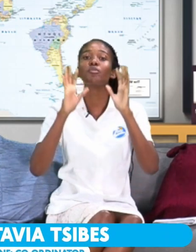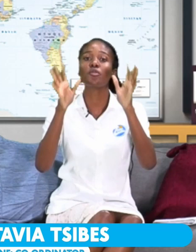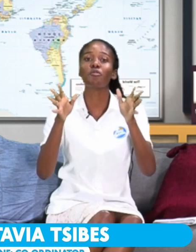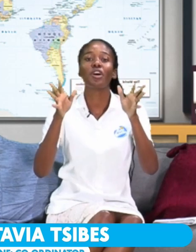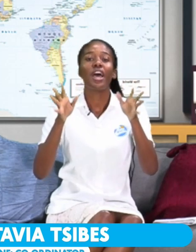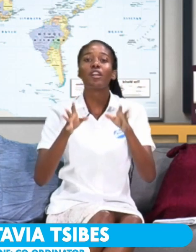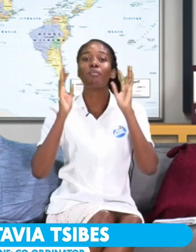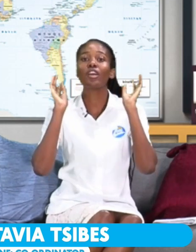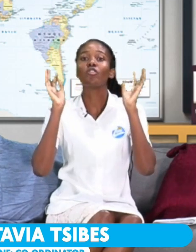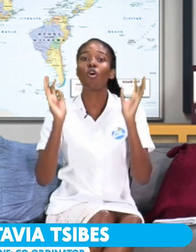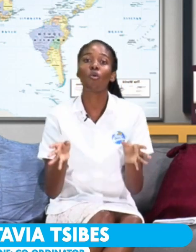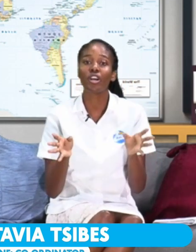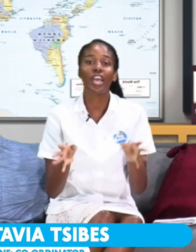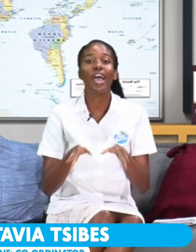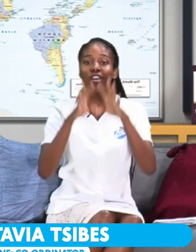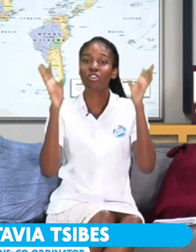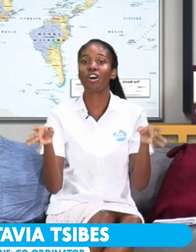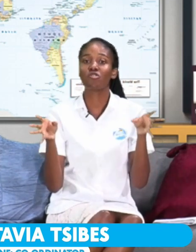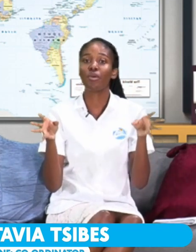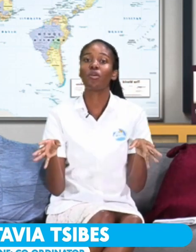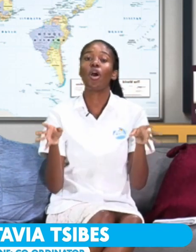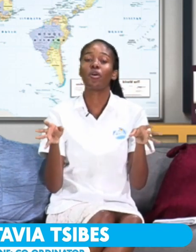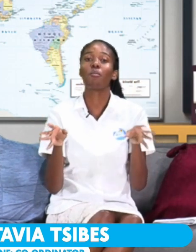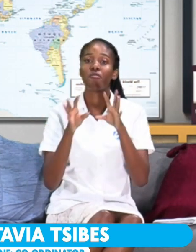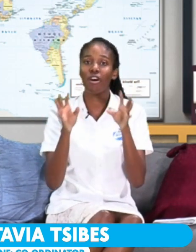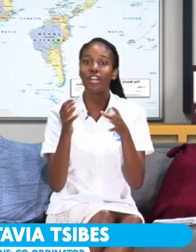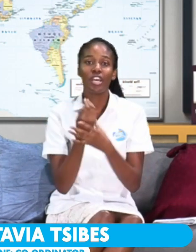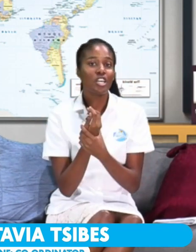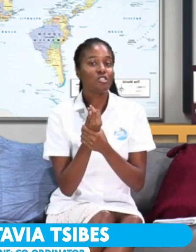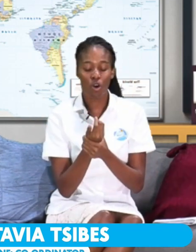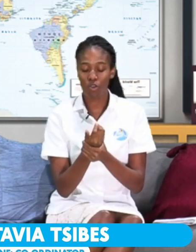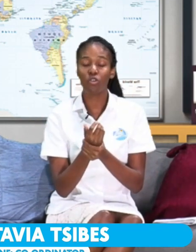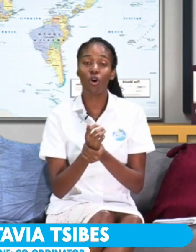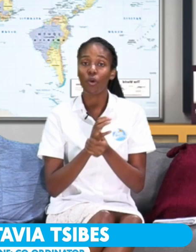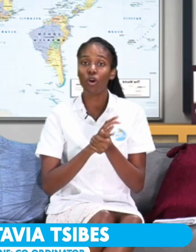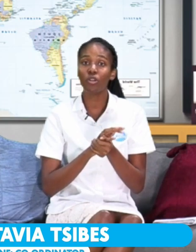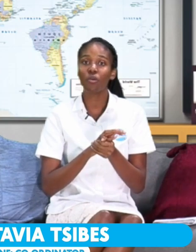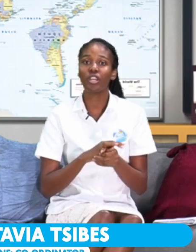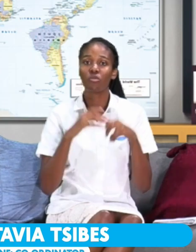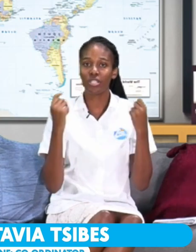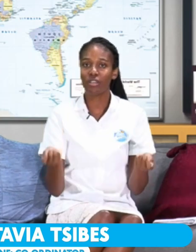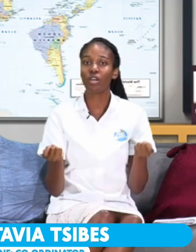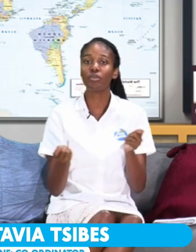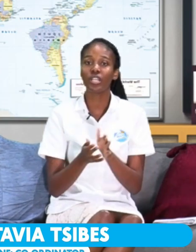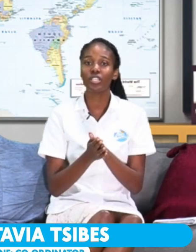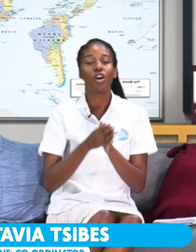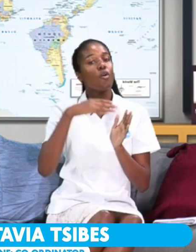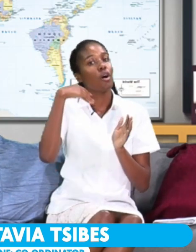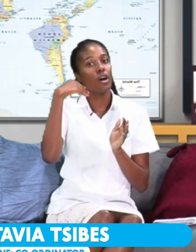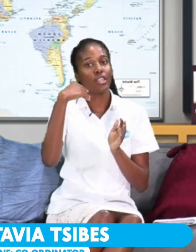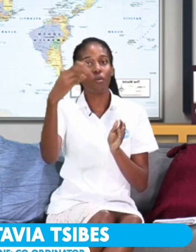and improve and make your work and your classroom at home fun. So we all know that you received a